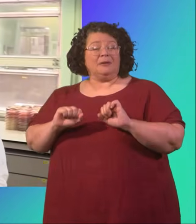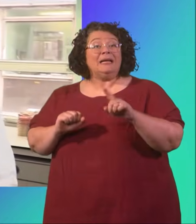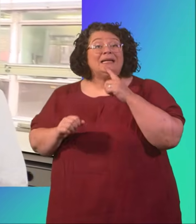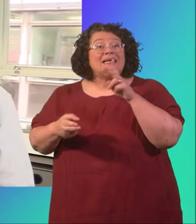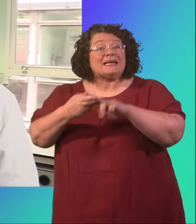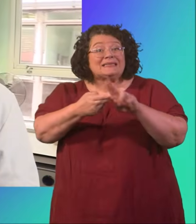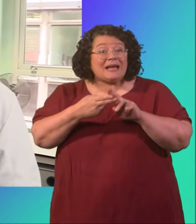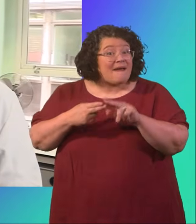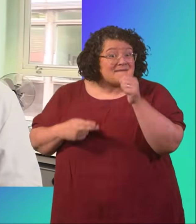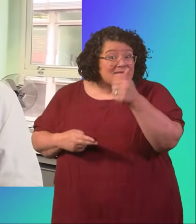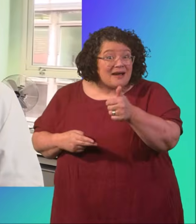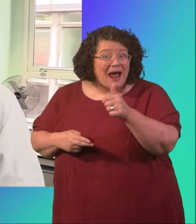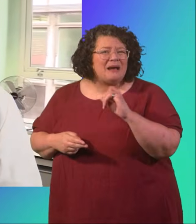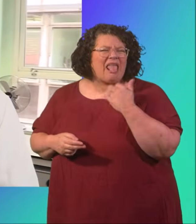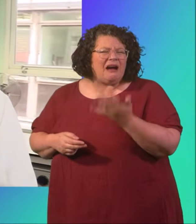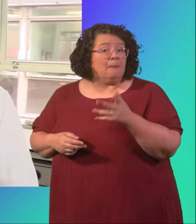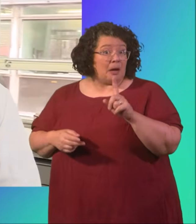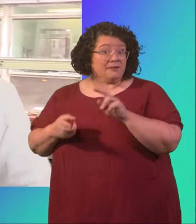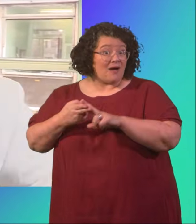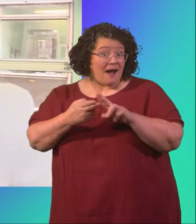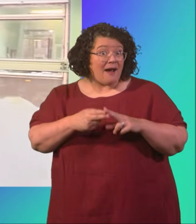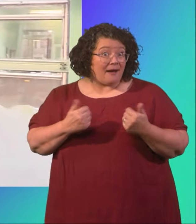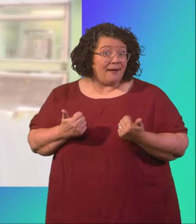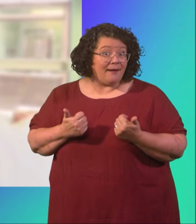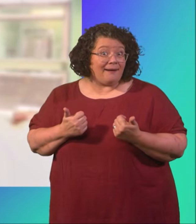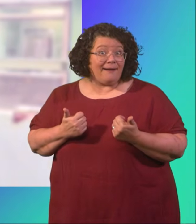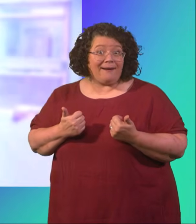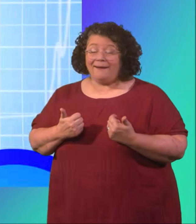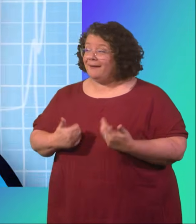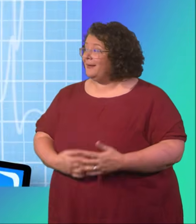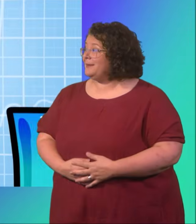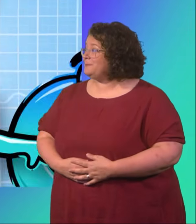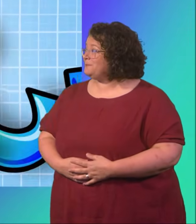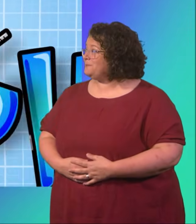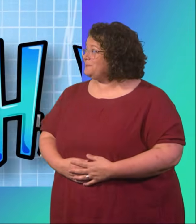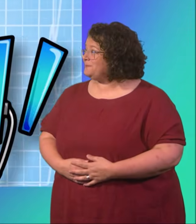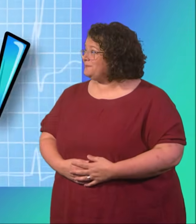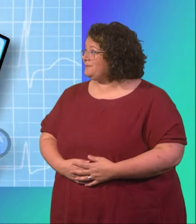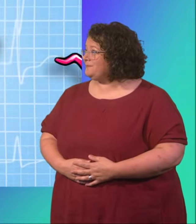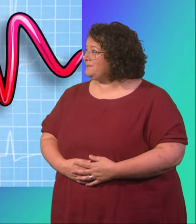fine. A bit disgusting, but fine.